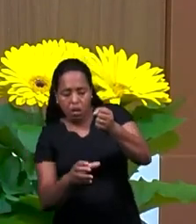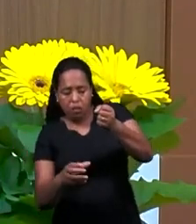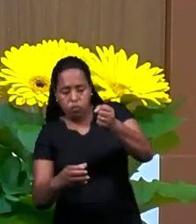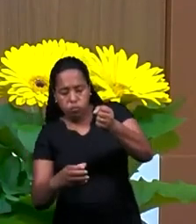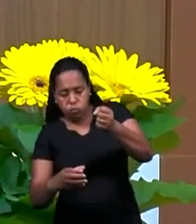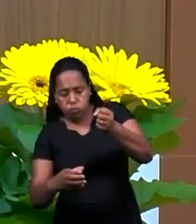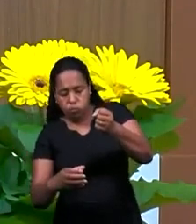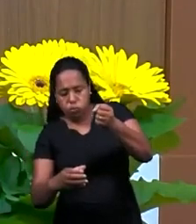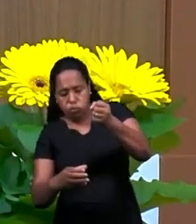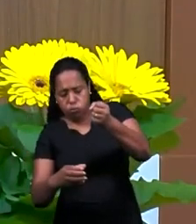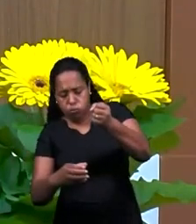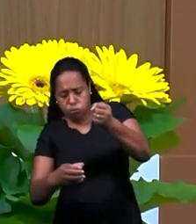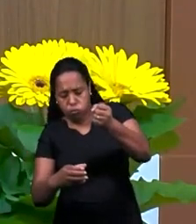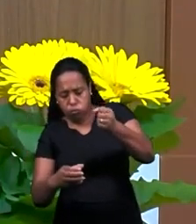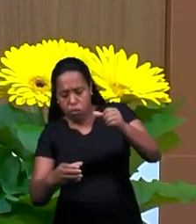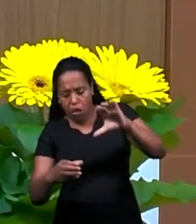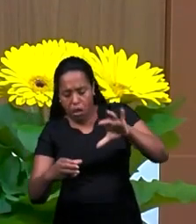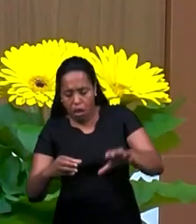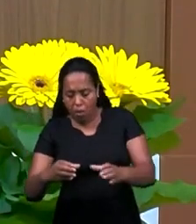blood